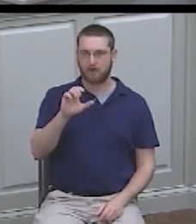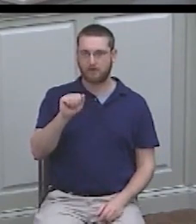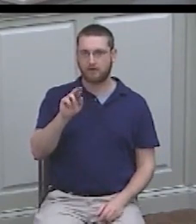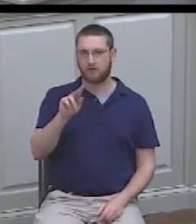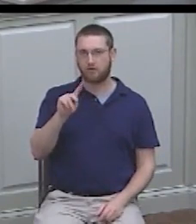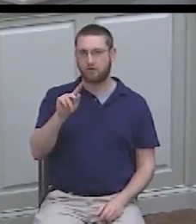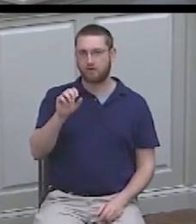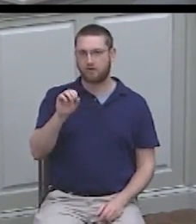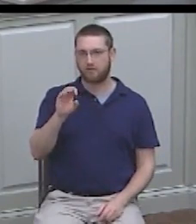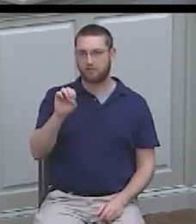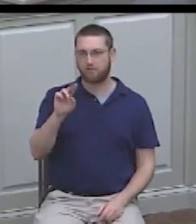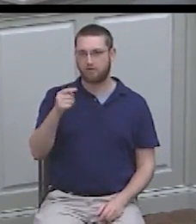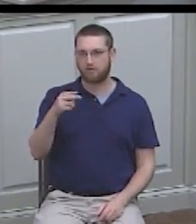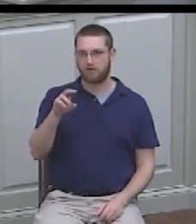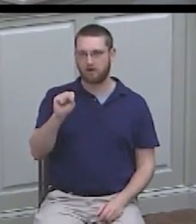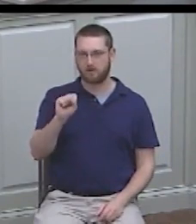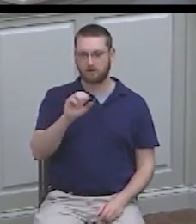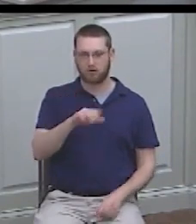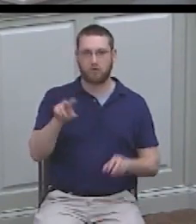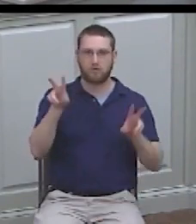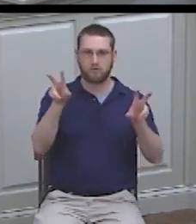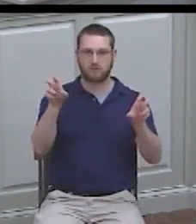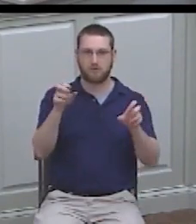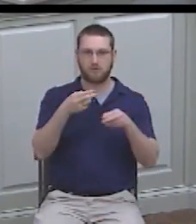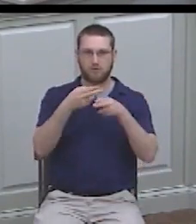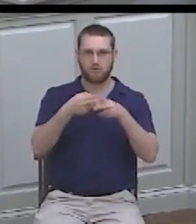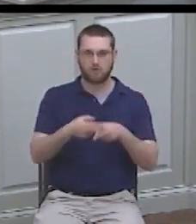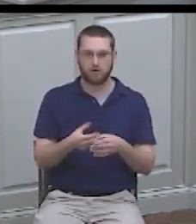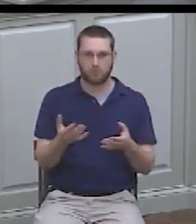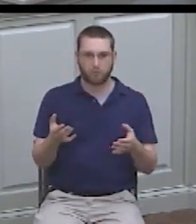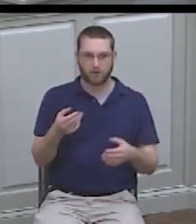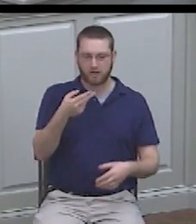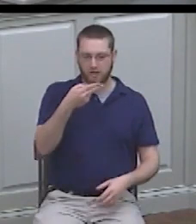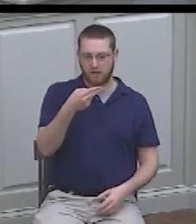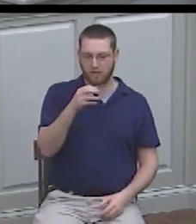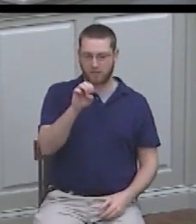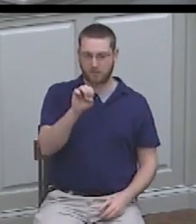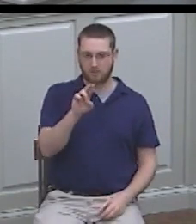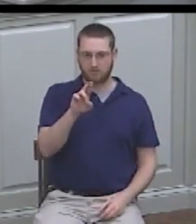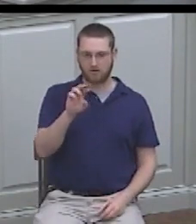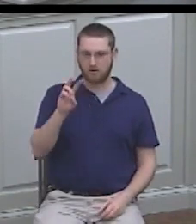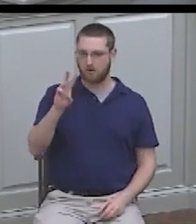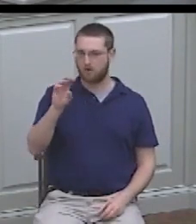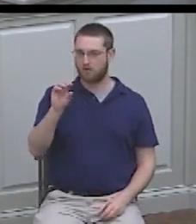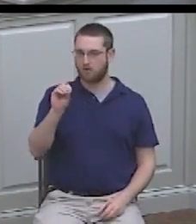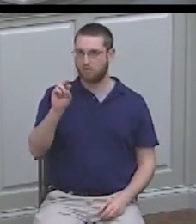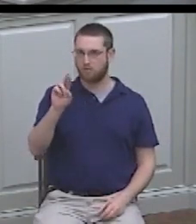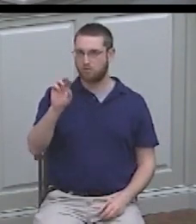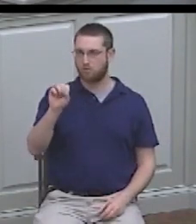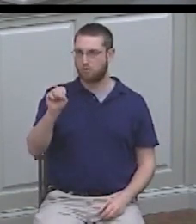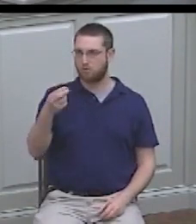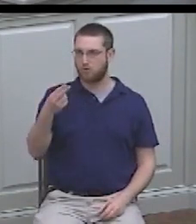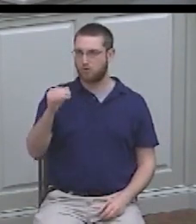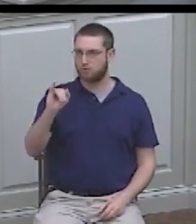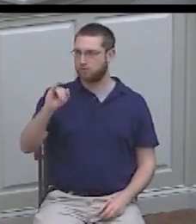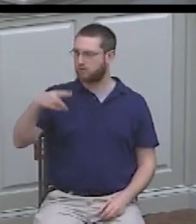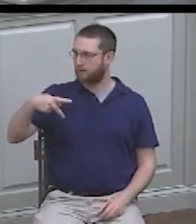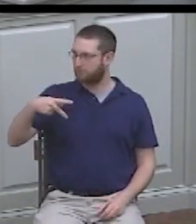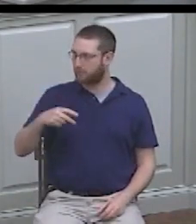is that her title is called Her Worship. So, I want it written in here,